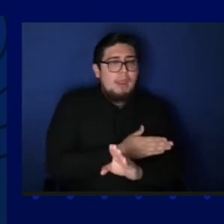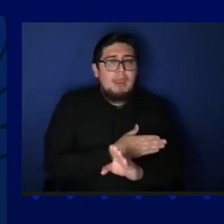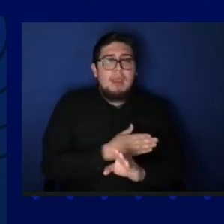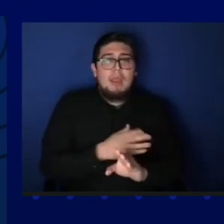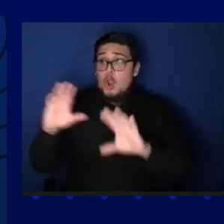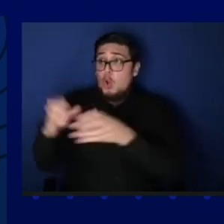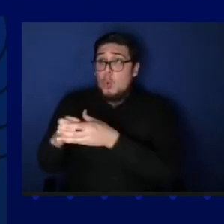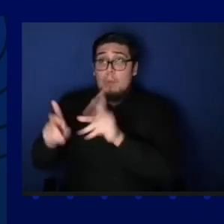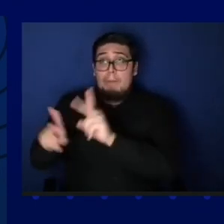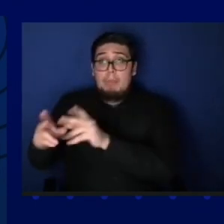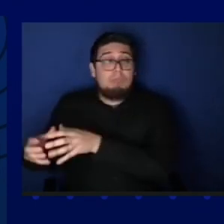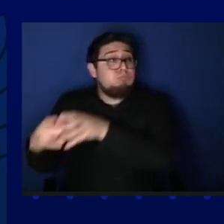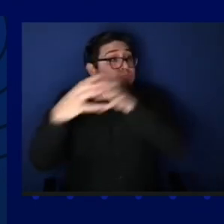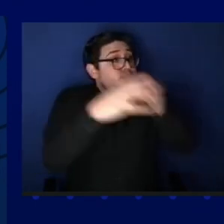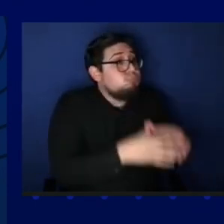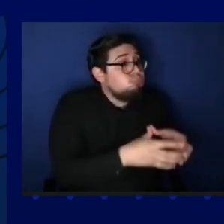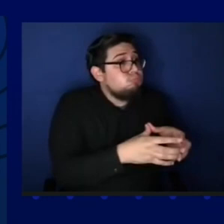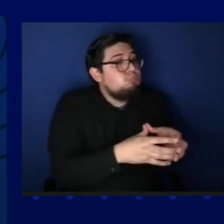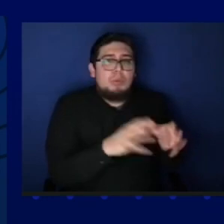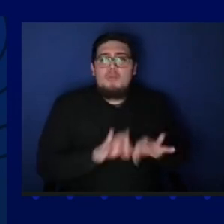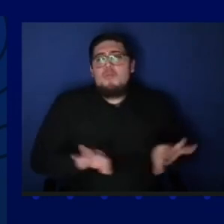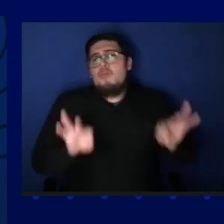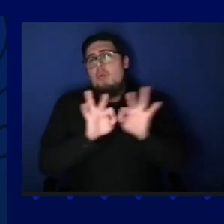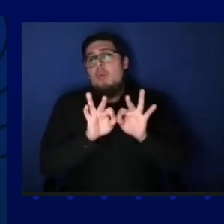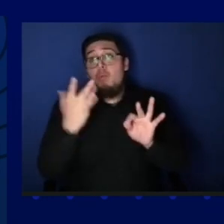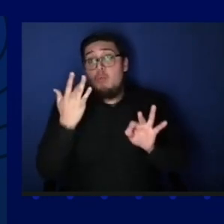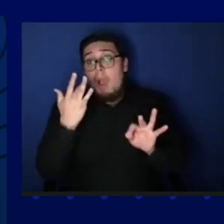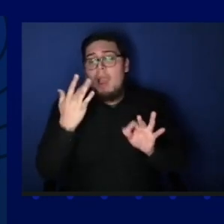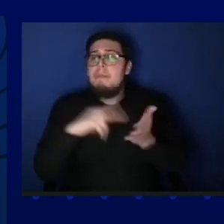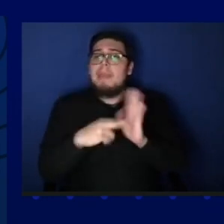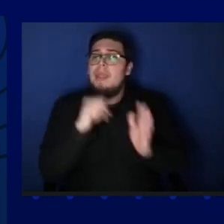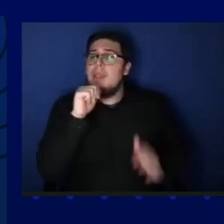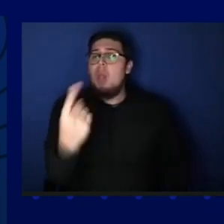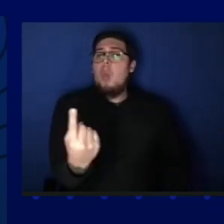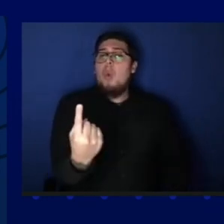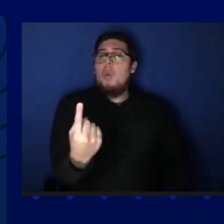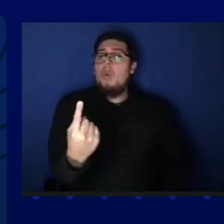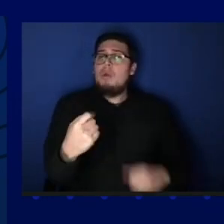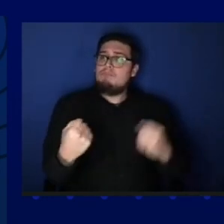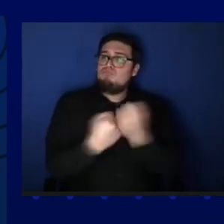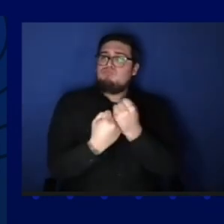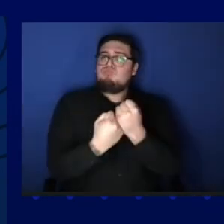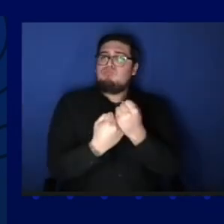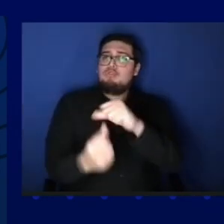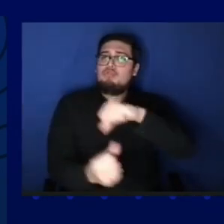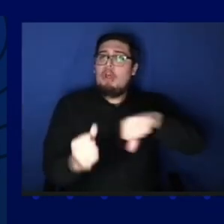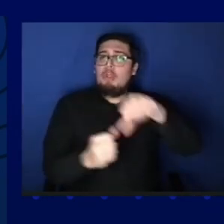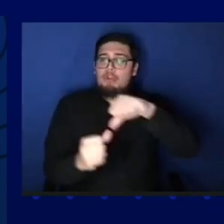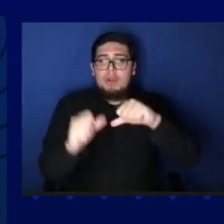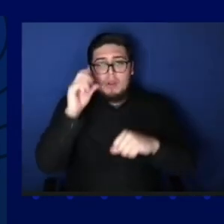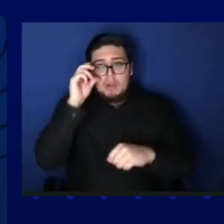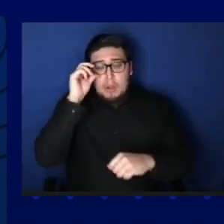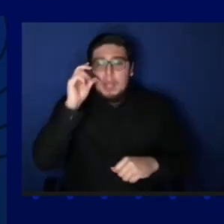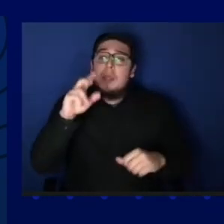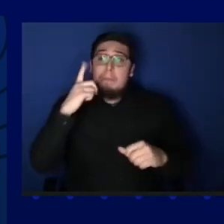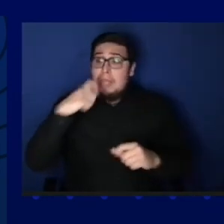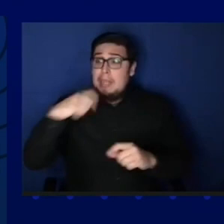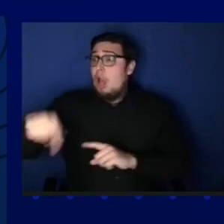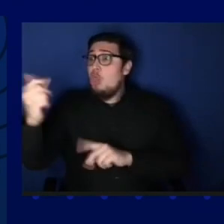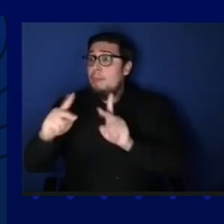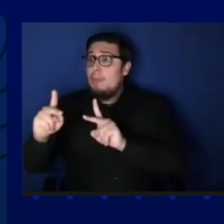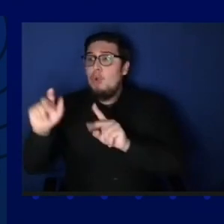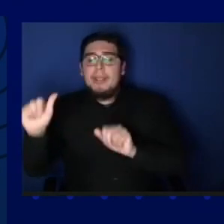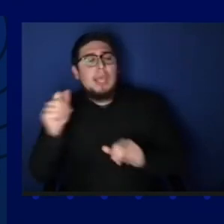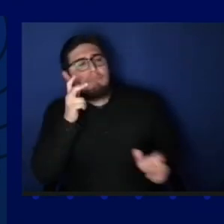that you're not alone and to also importantly have extra ears, right, for listening and extra eyes. I love